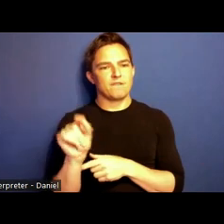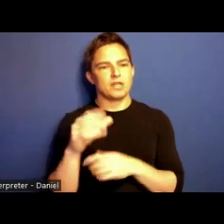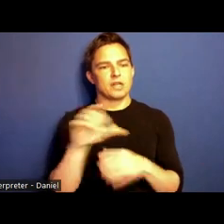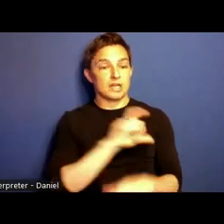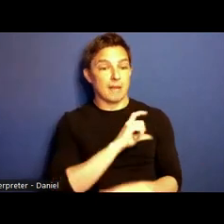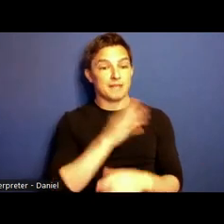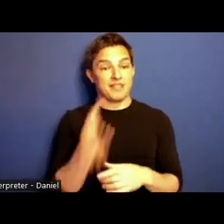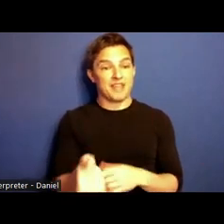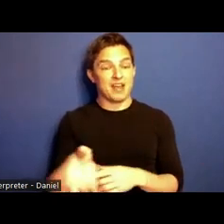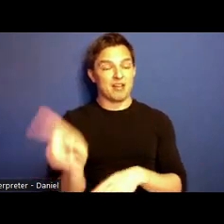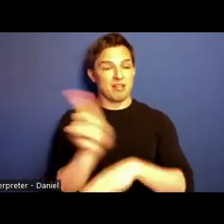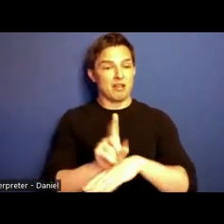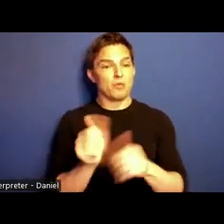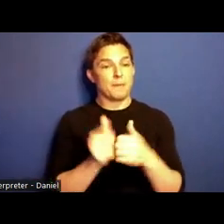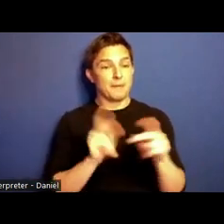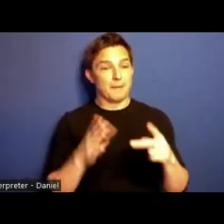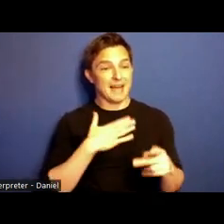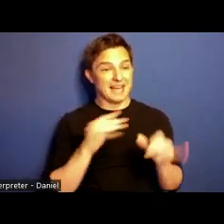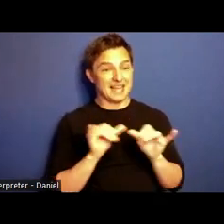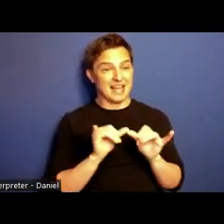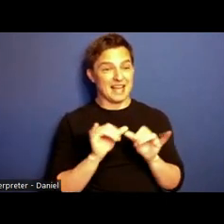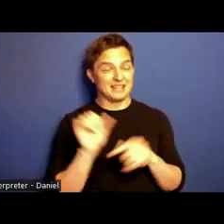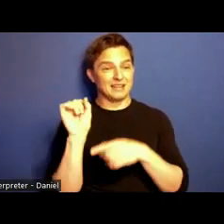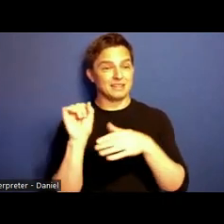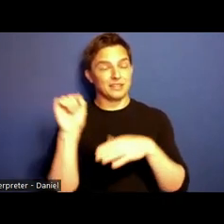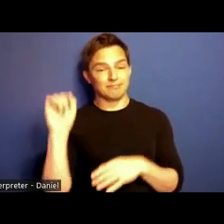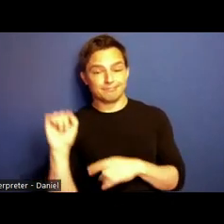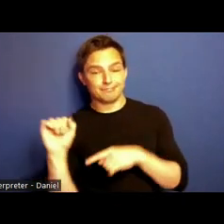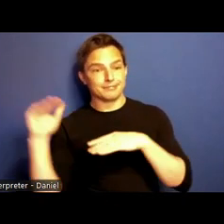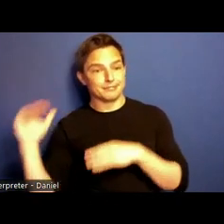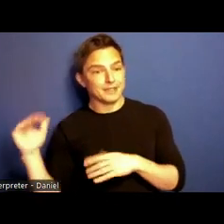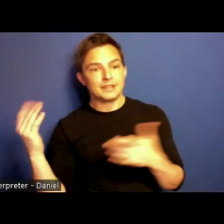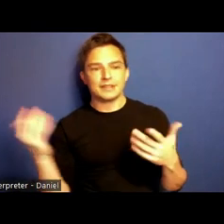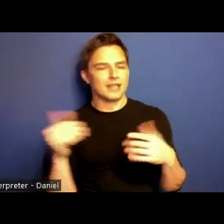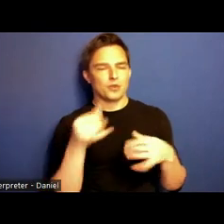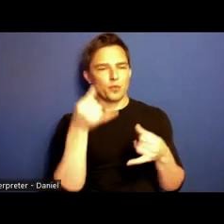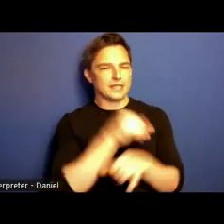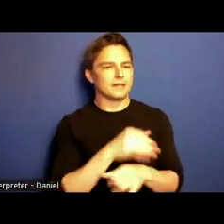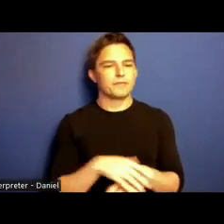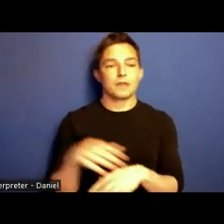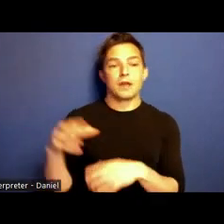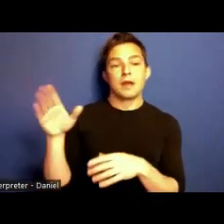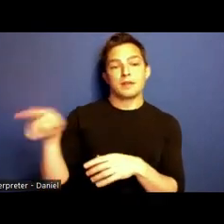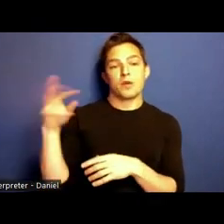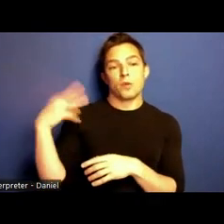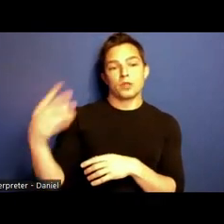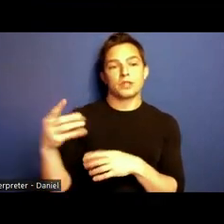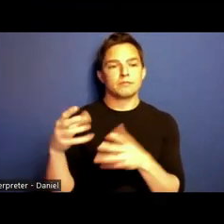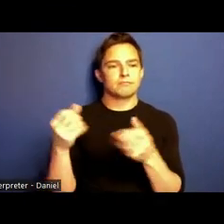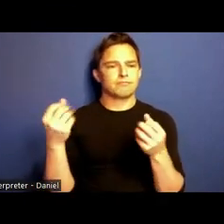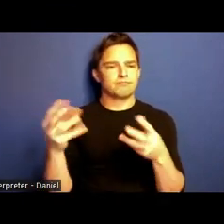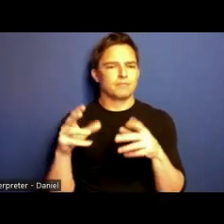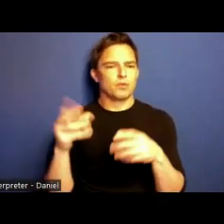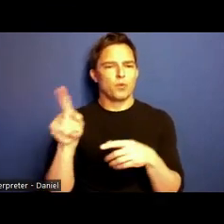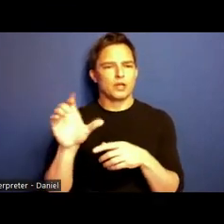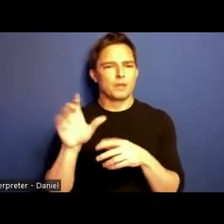people my size is the most ludicrous thing that I have ever been involved in. Back in Washington today, more than 100 people marched in front of the White House.